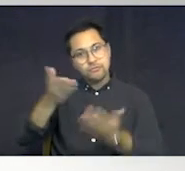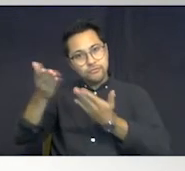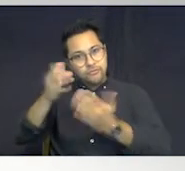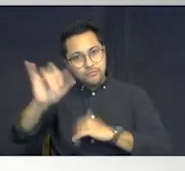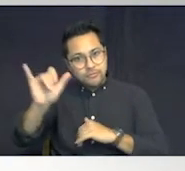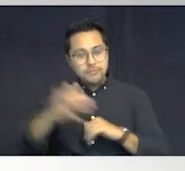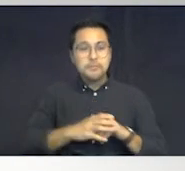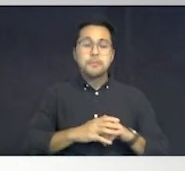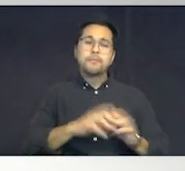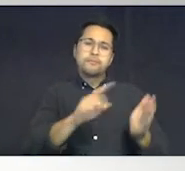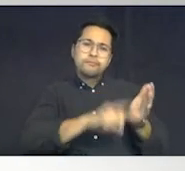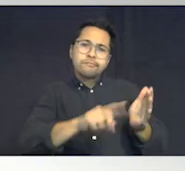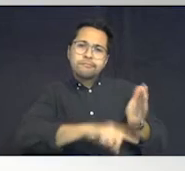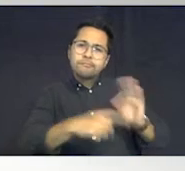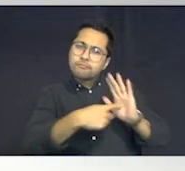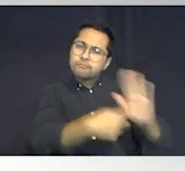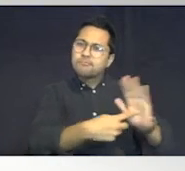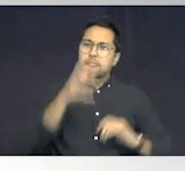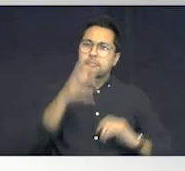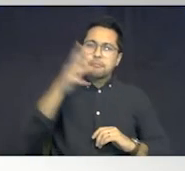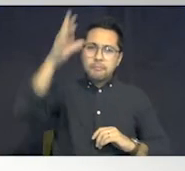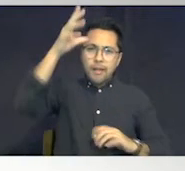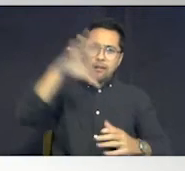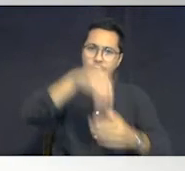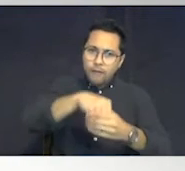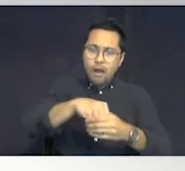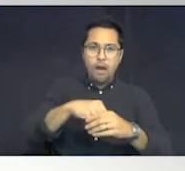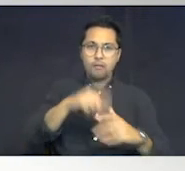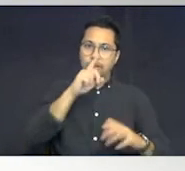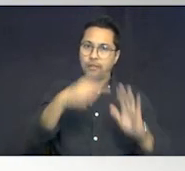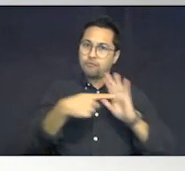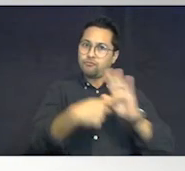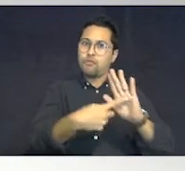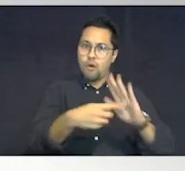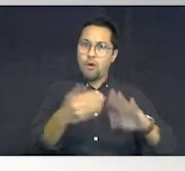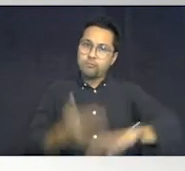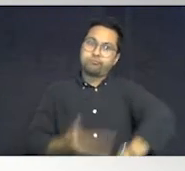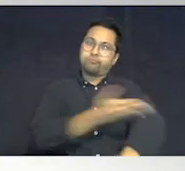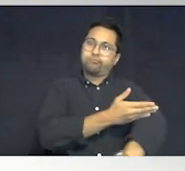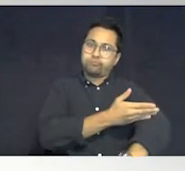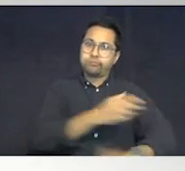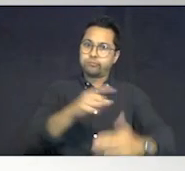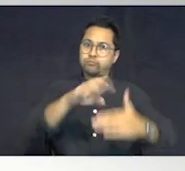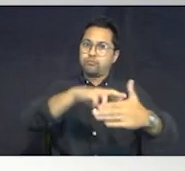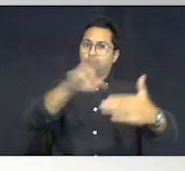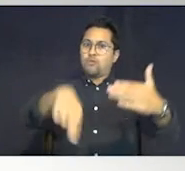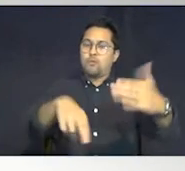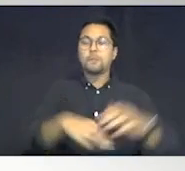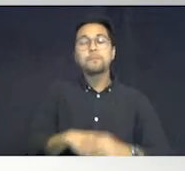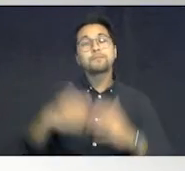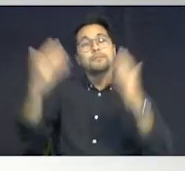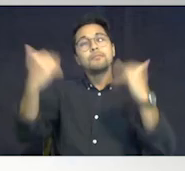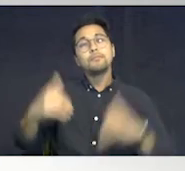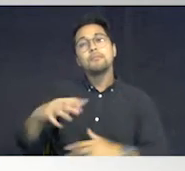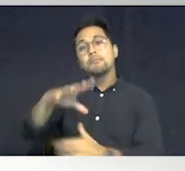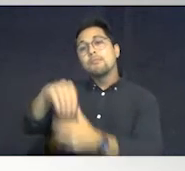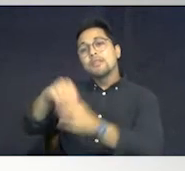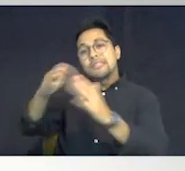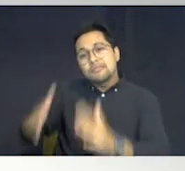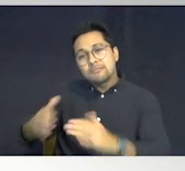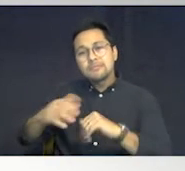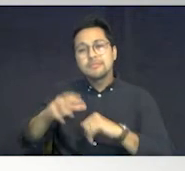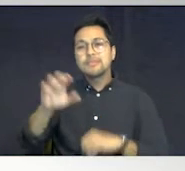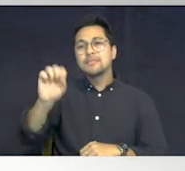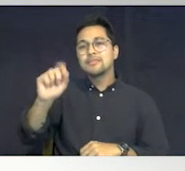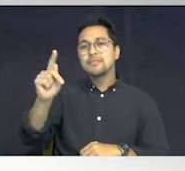parent-family involvement significantly contributes to improved outcomes. Moving on to participant and stakeholder training.